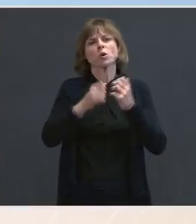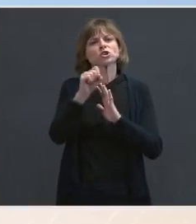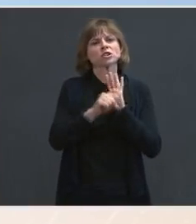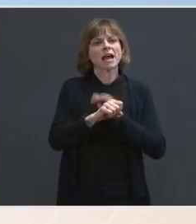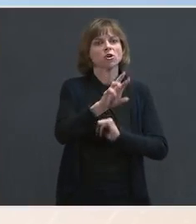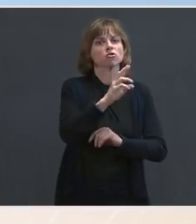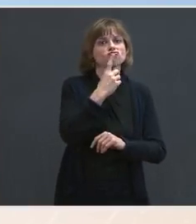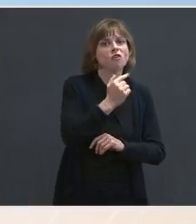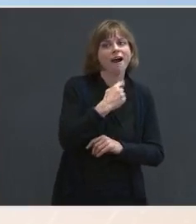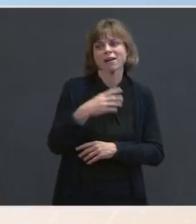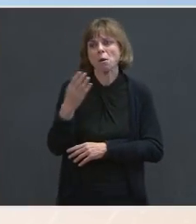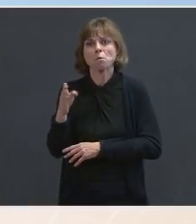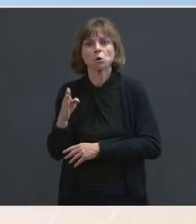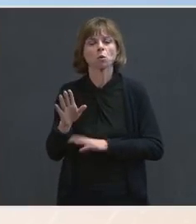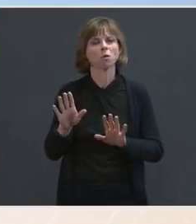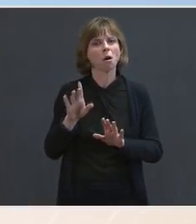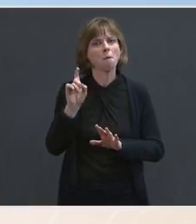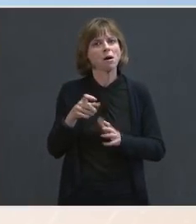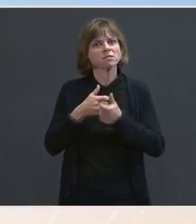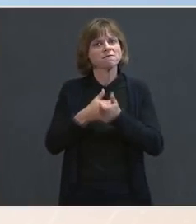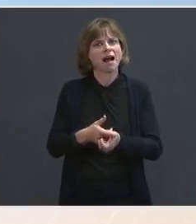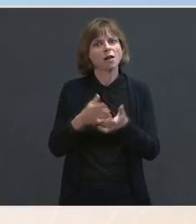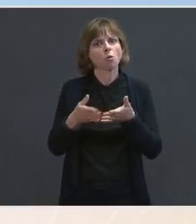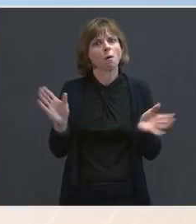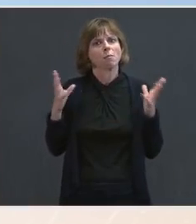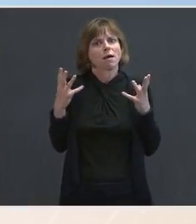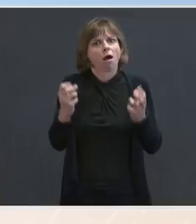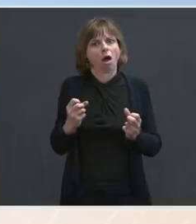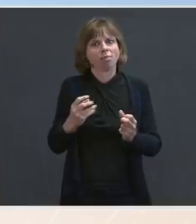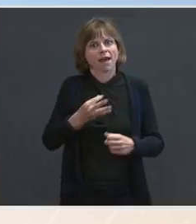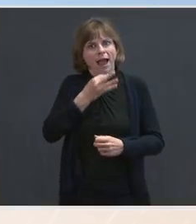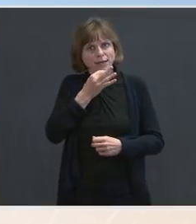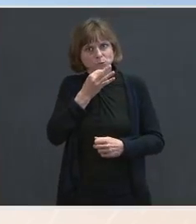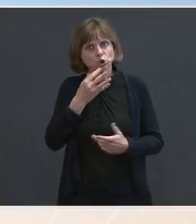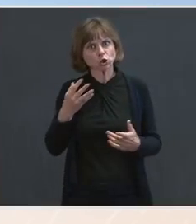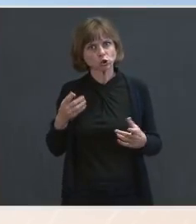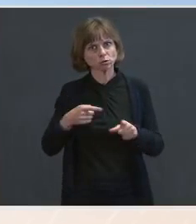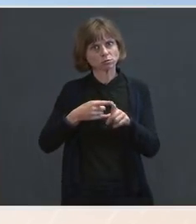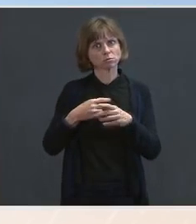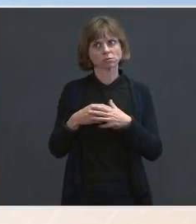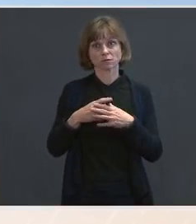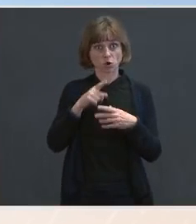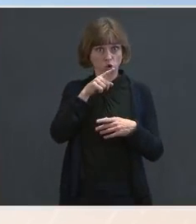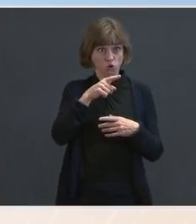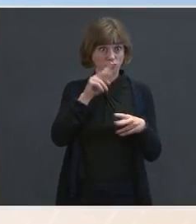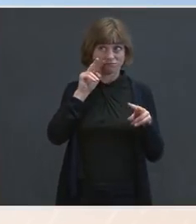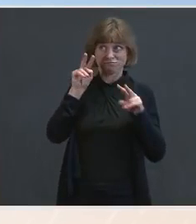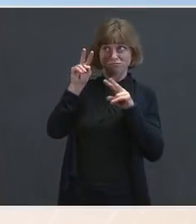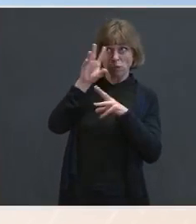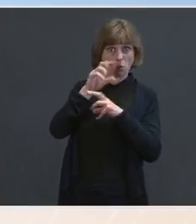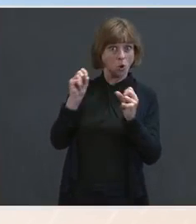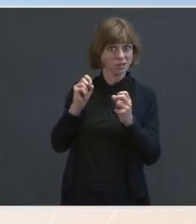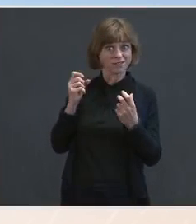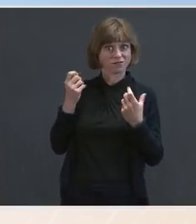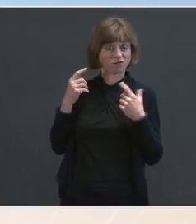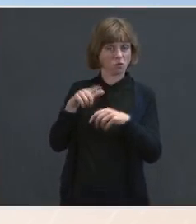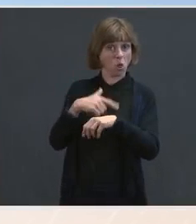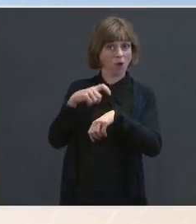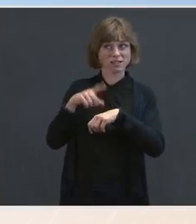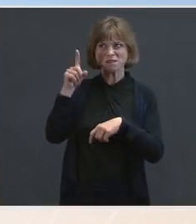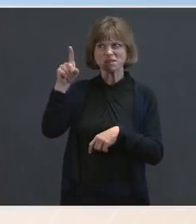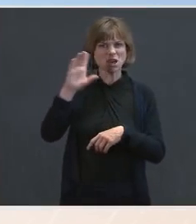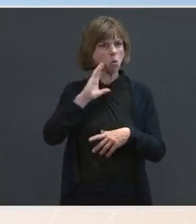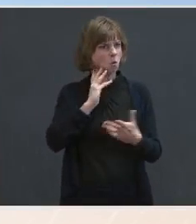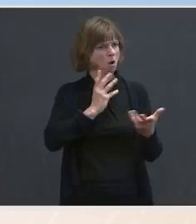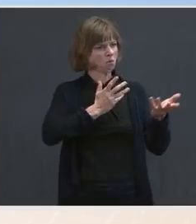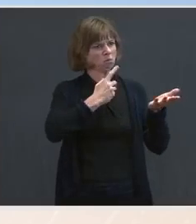the guidance of public health experts. At the same time, you've watched the president closely for some time, Mary, as you all have. He's going to engage with